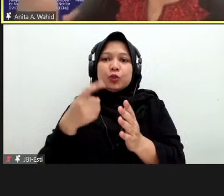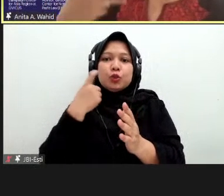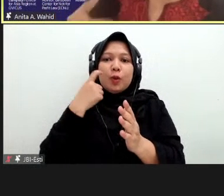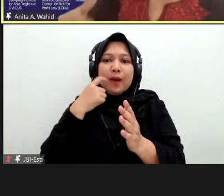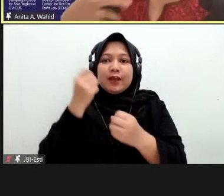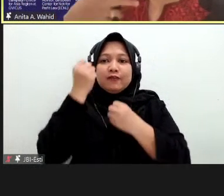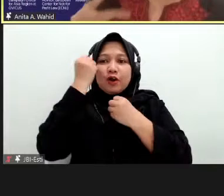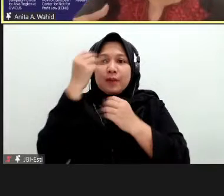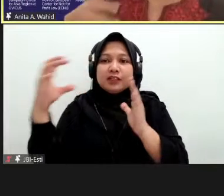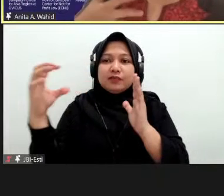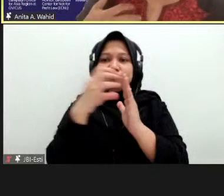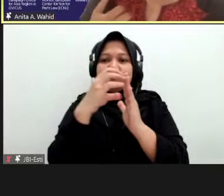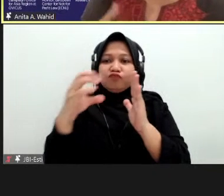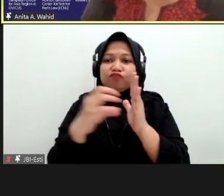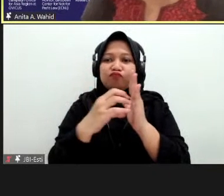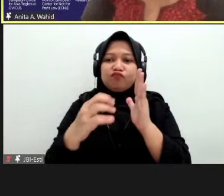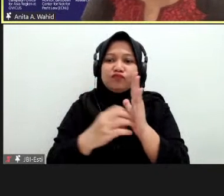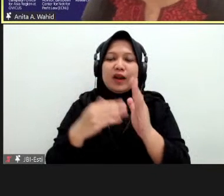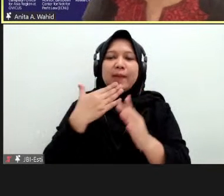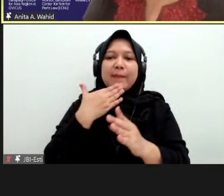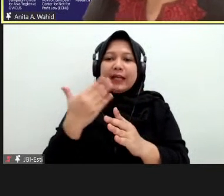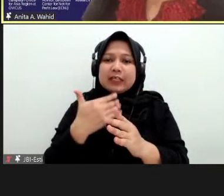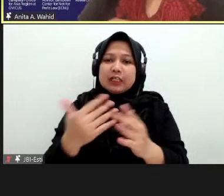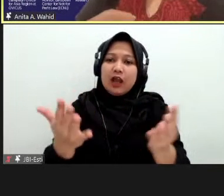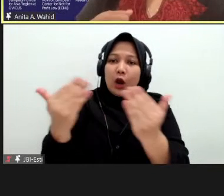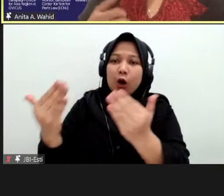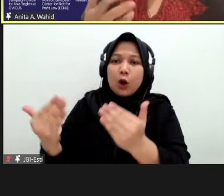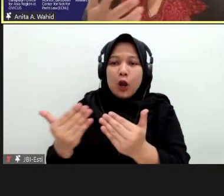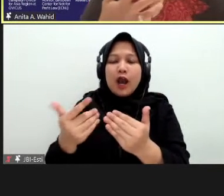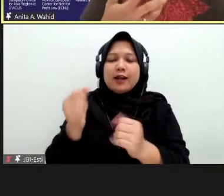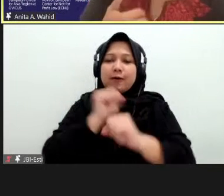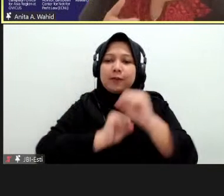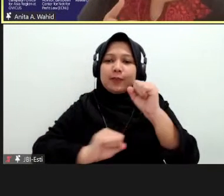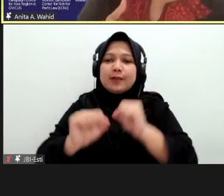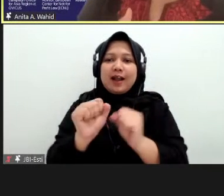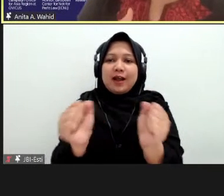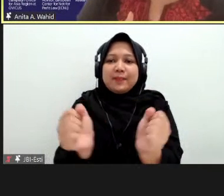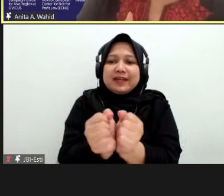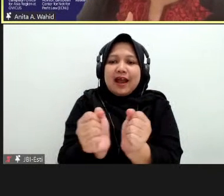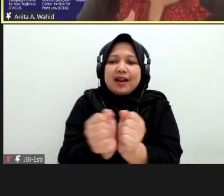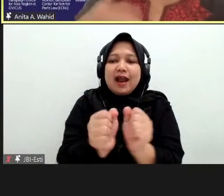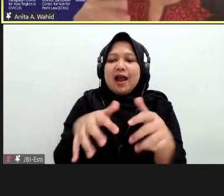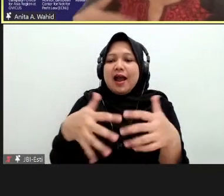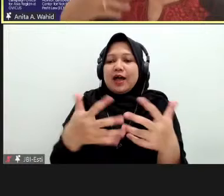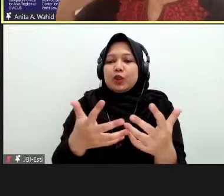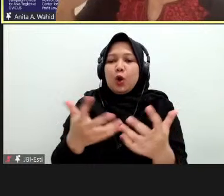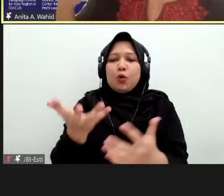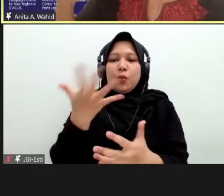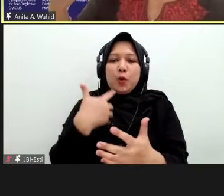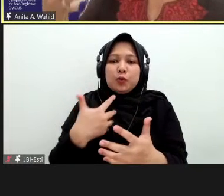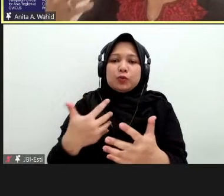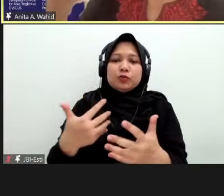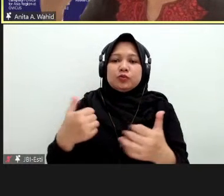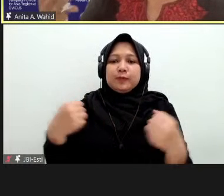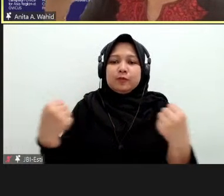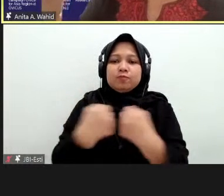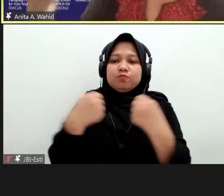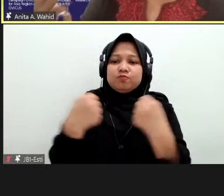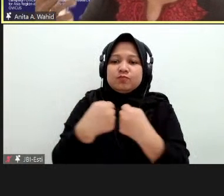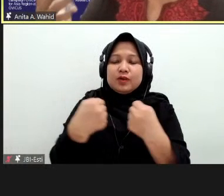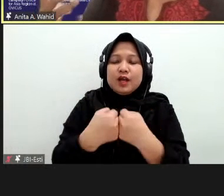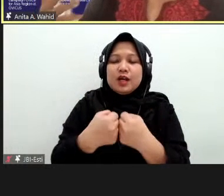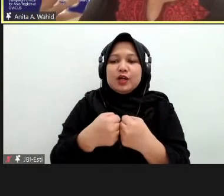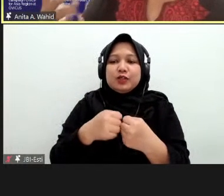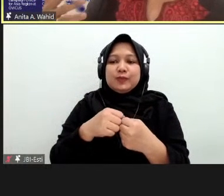information that being distributed or broadcast that invite a lot of people to do criminalities or